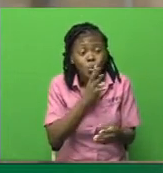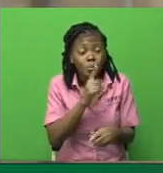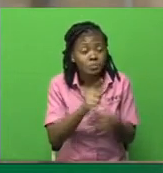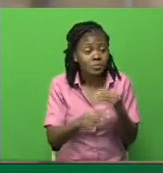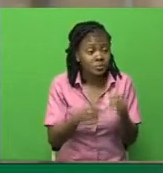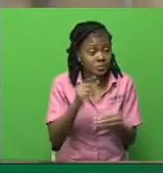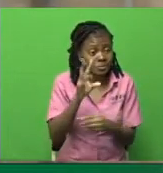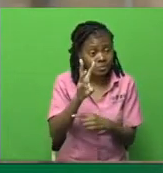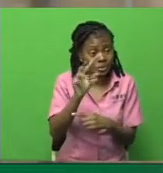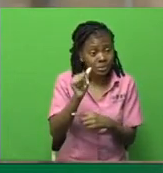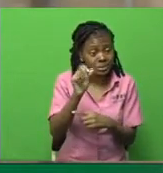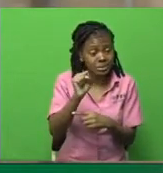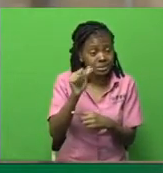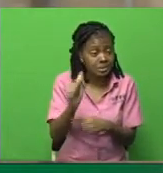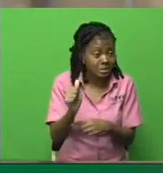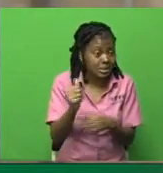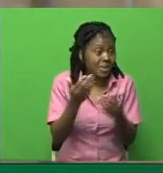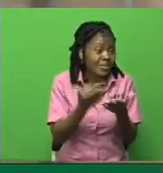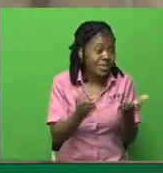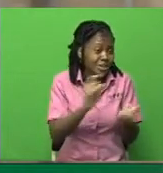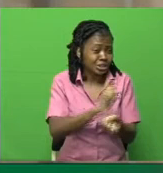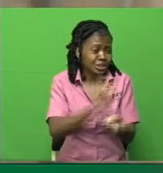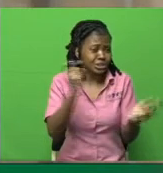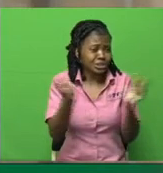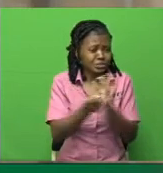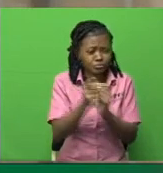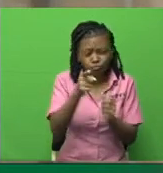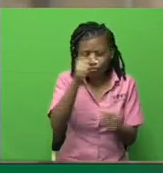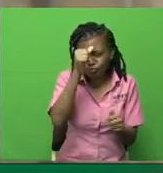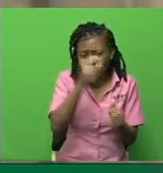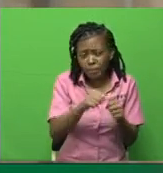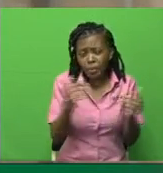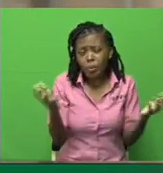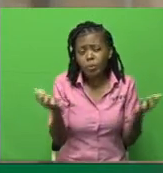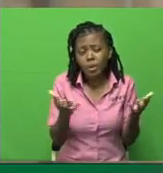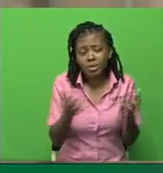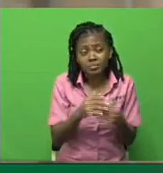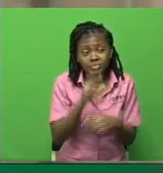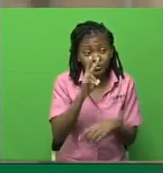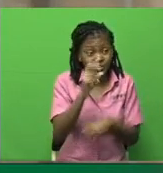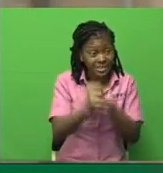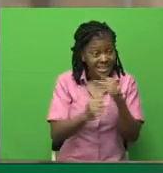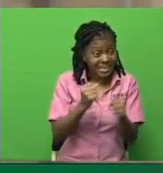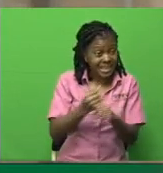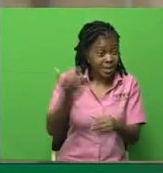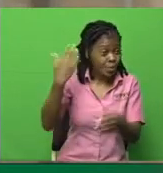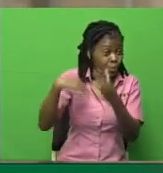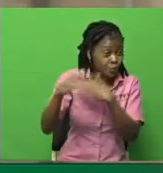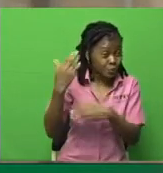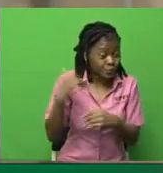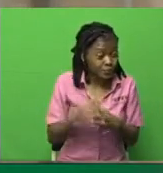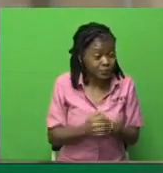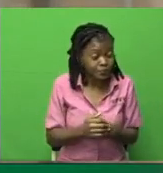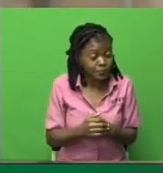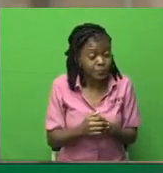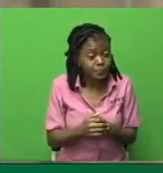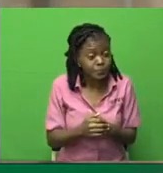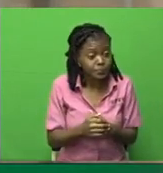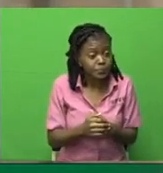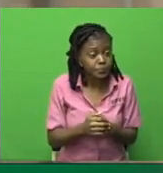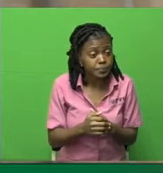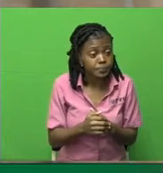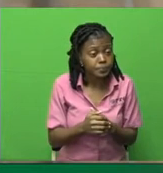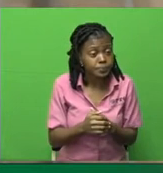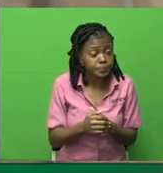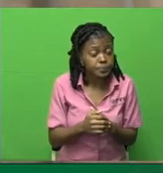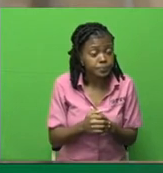Wasa you would recall Madam speaker that two years ago we laid in this Parliament or the the report of